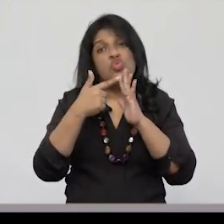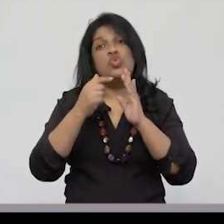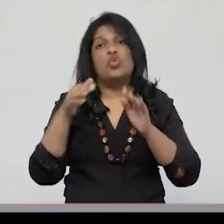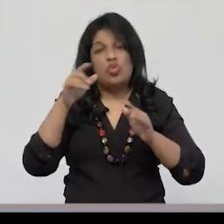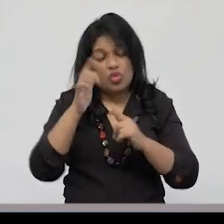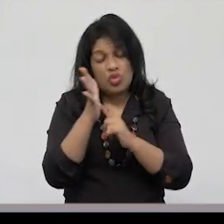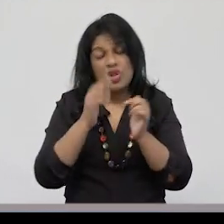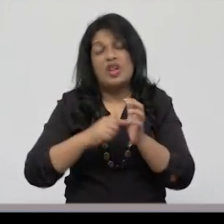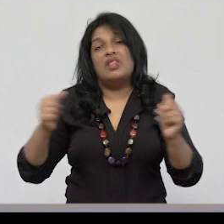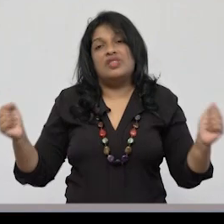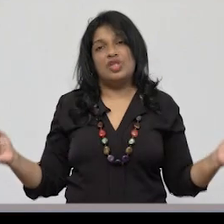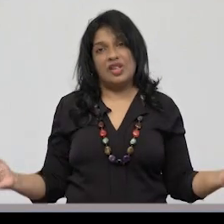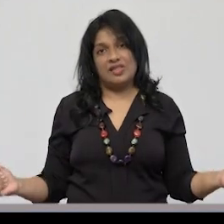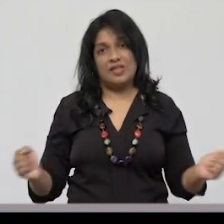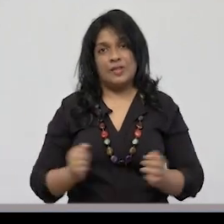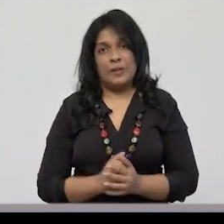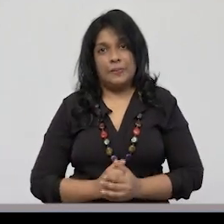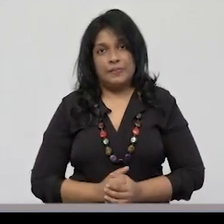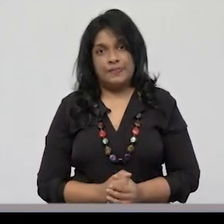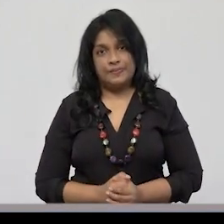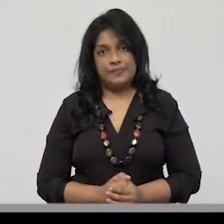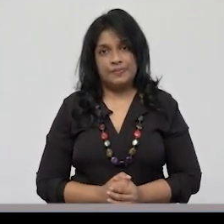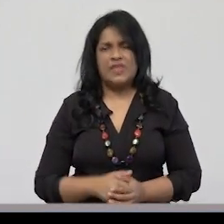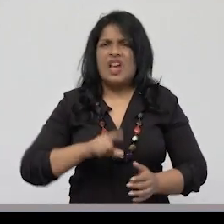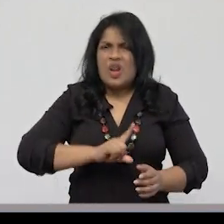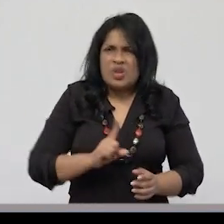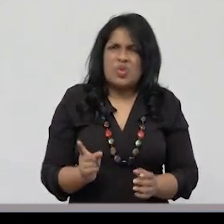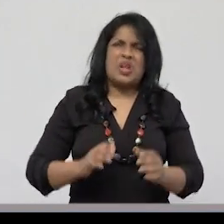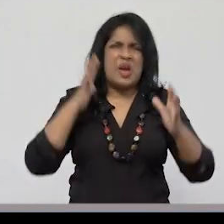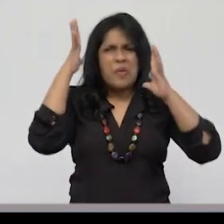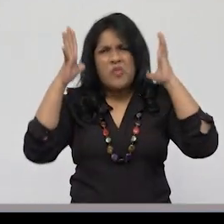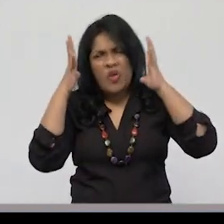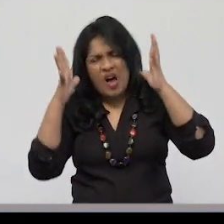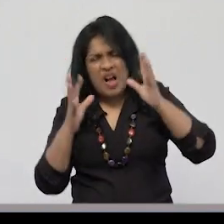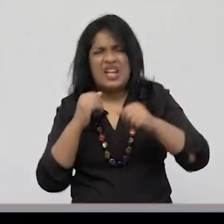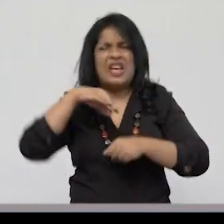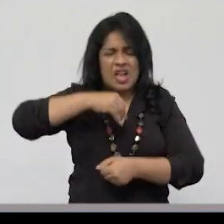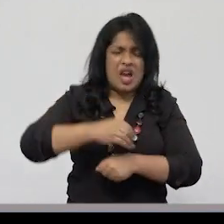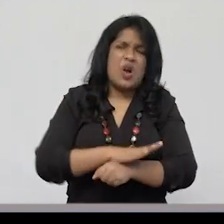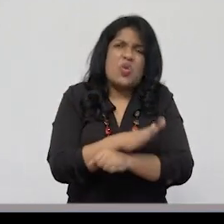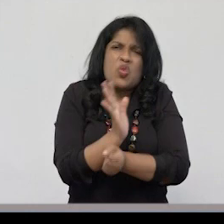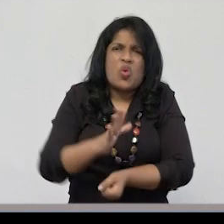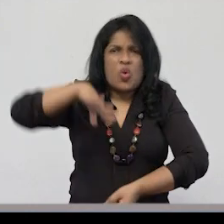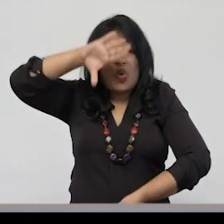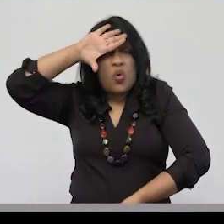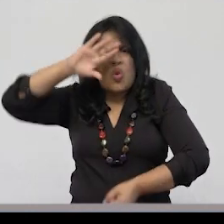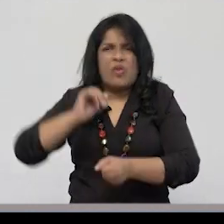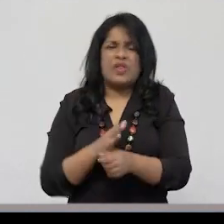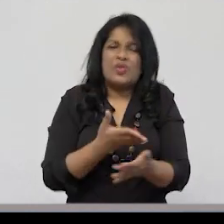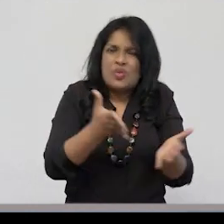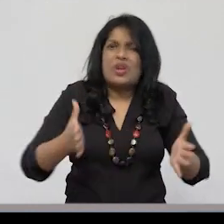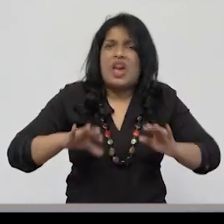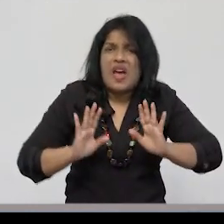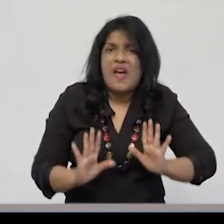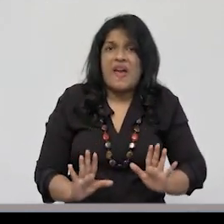I've seen it too. But it means a lot more during COVID-19. This is not an area that you normally think